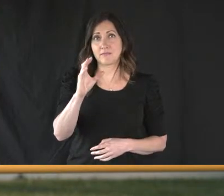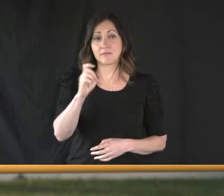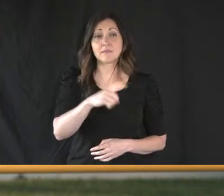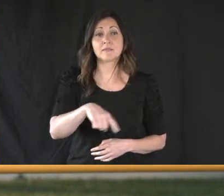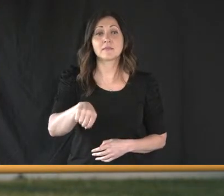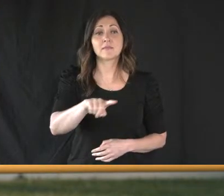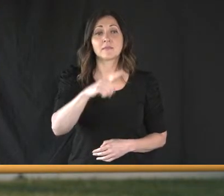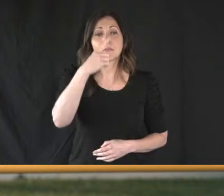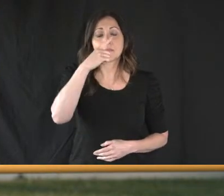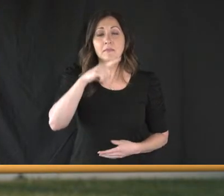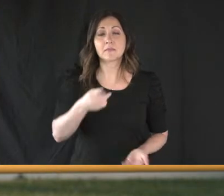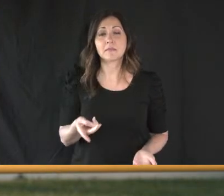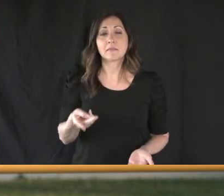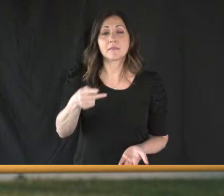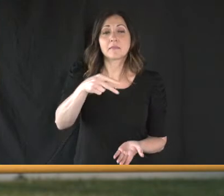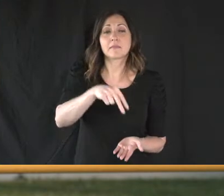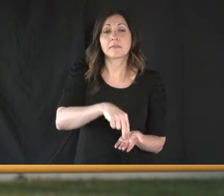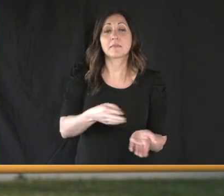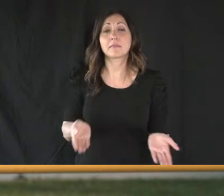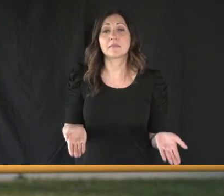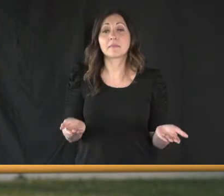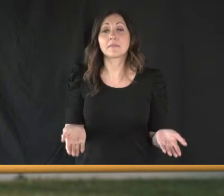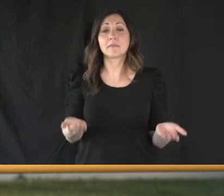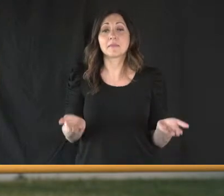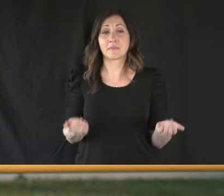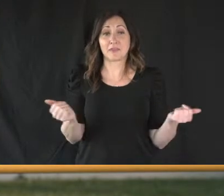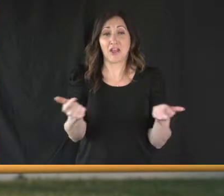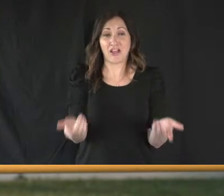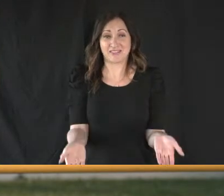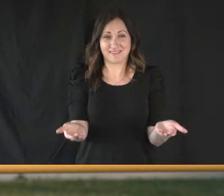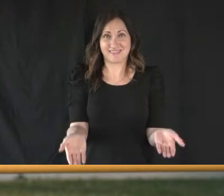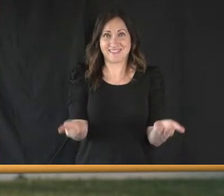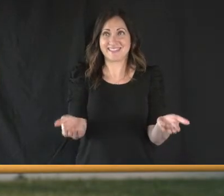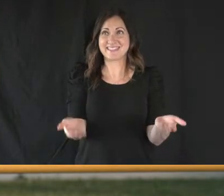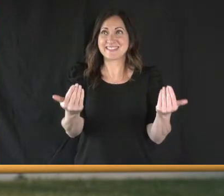please rise? Everybody stand.